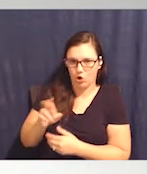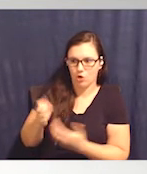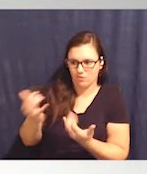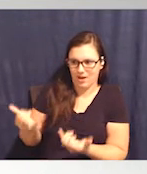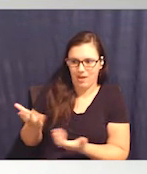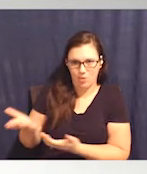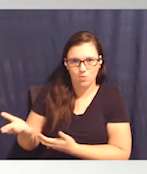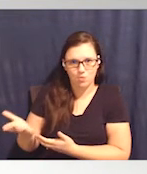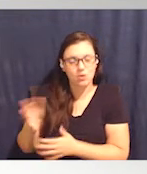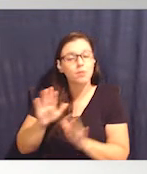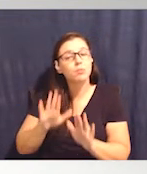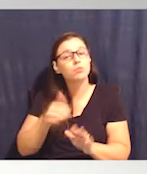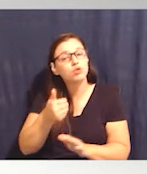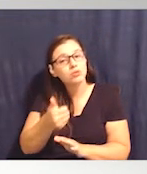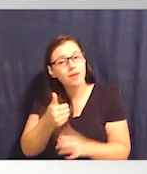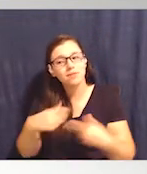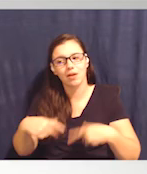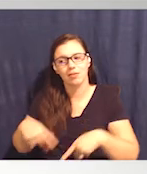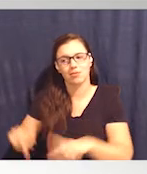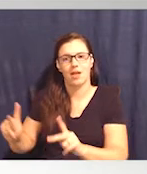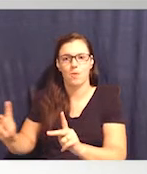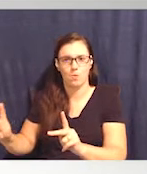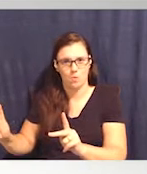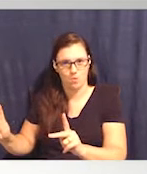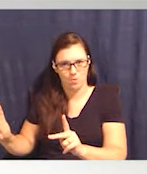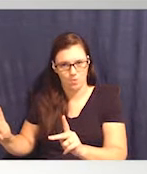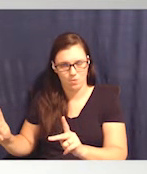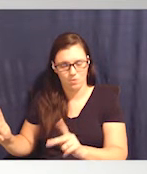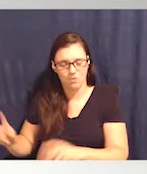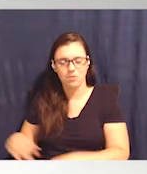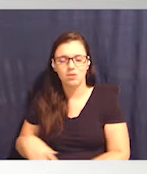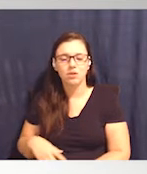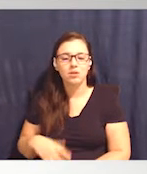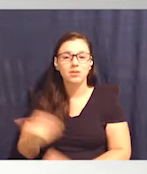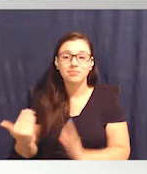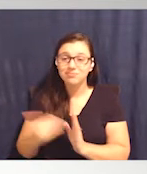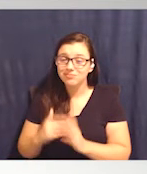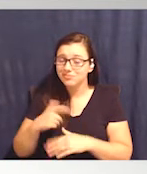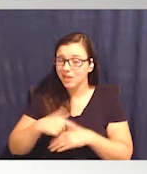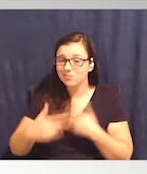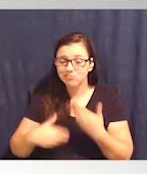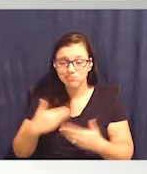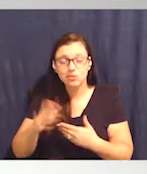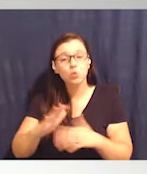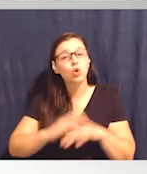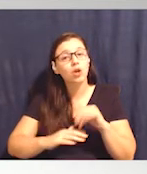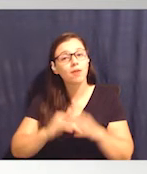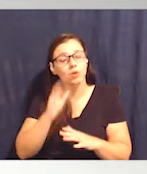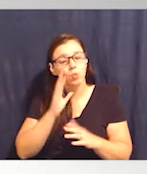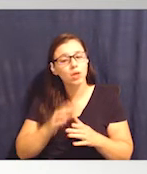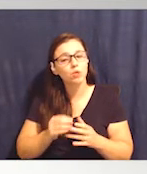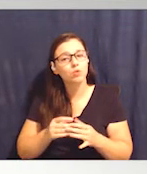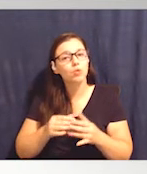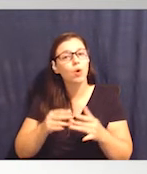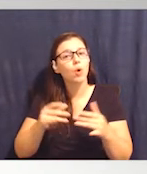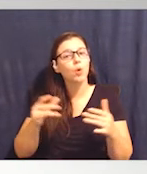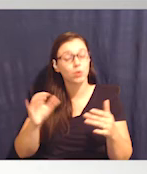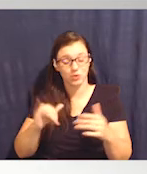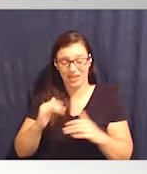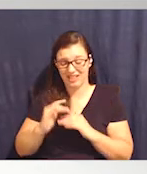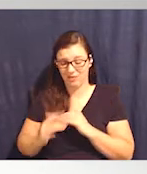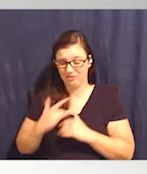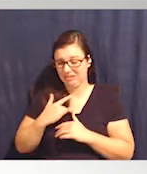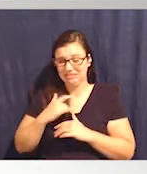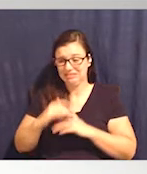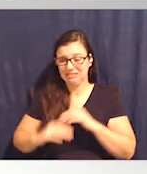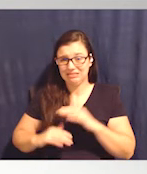them. But again, as time passes, your comfort level is going to grow, so that level of uncomfortableness may be